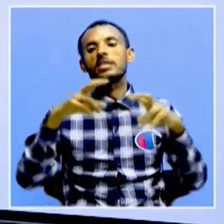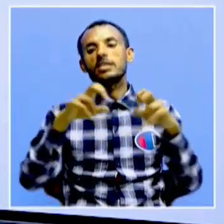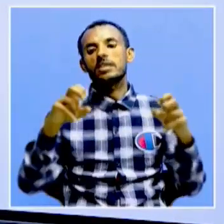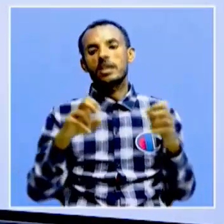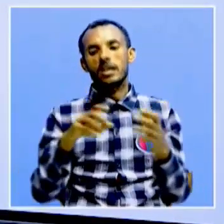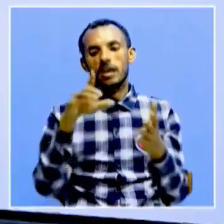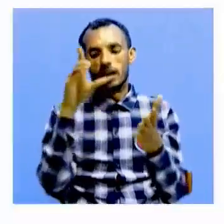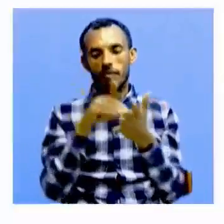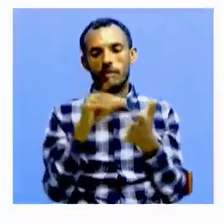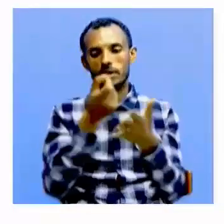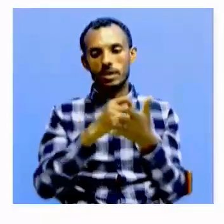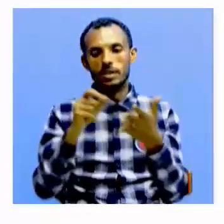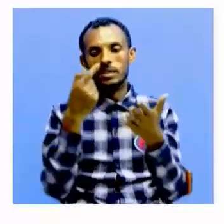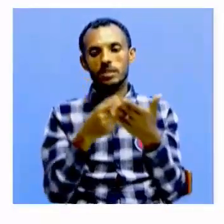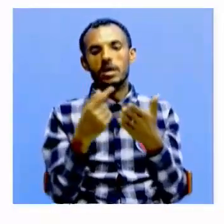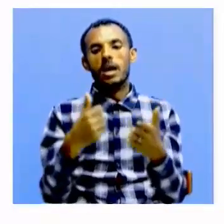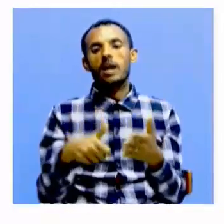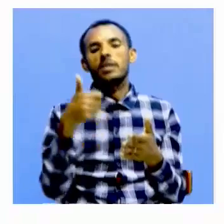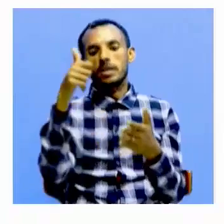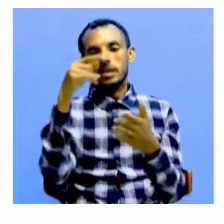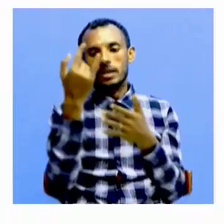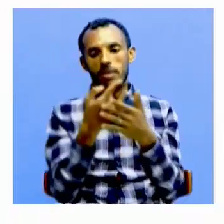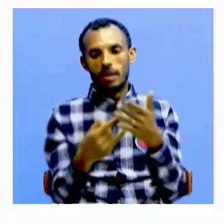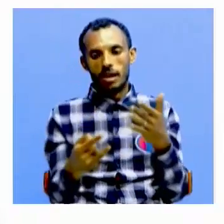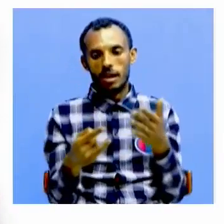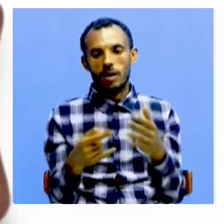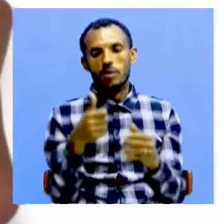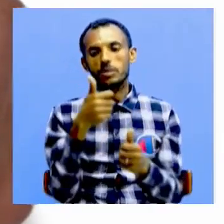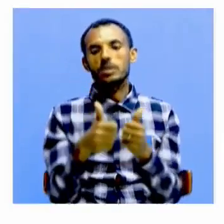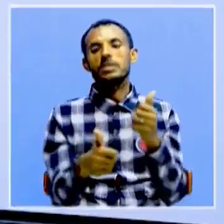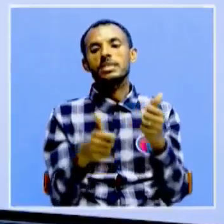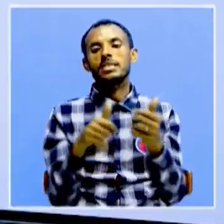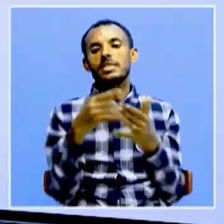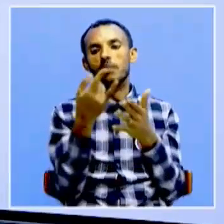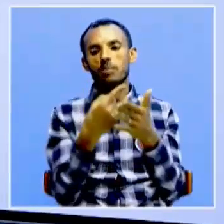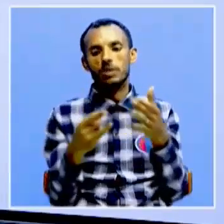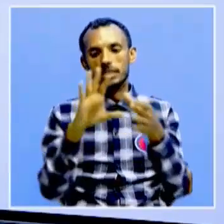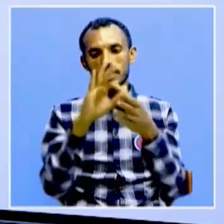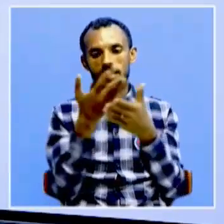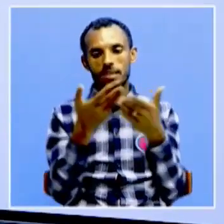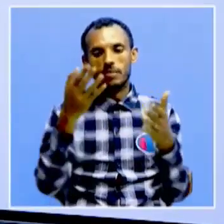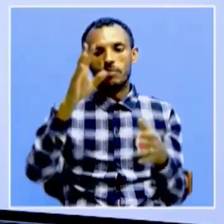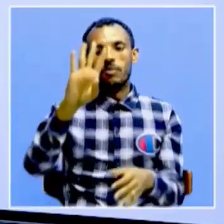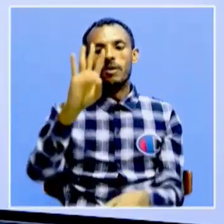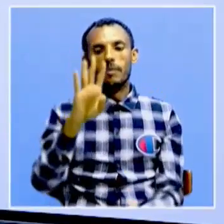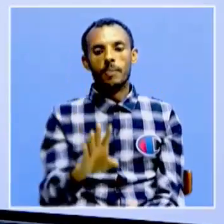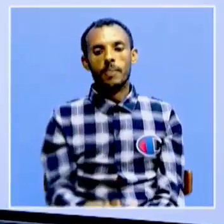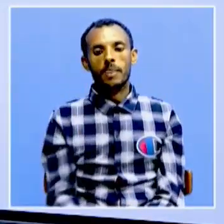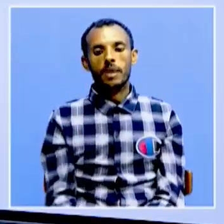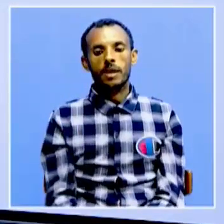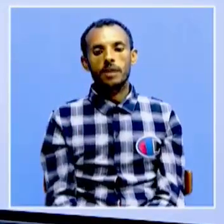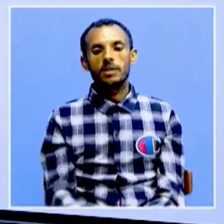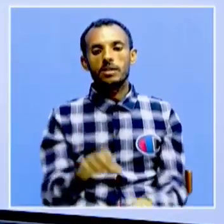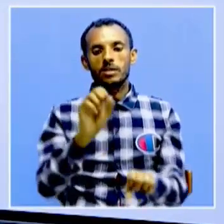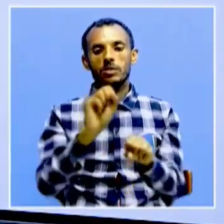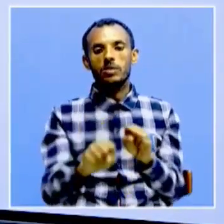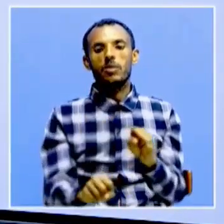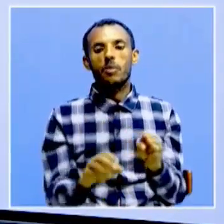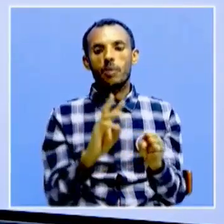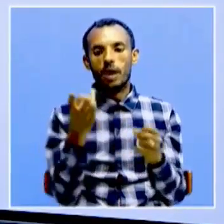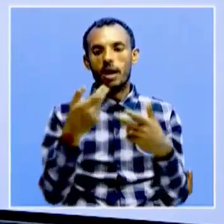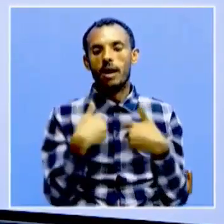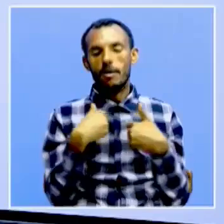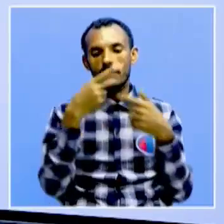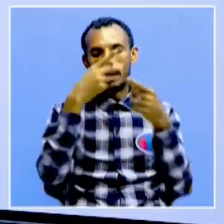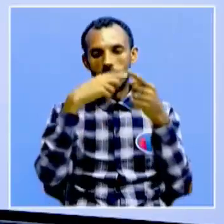is also another detail, which is supporting detail 4. All right. So, we have come